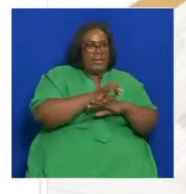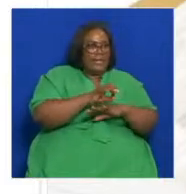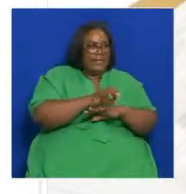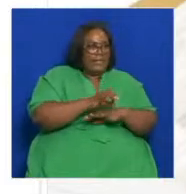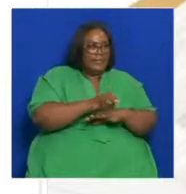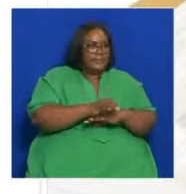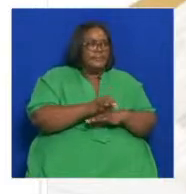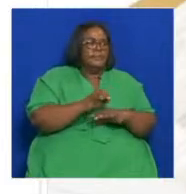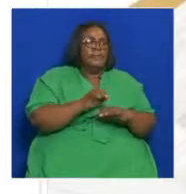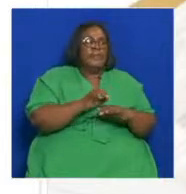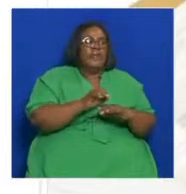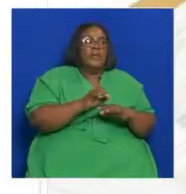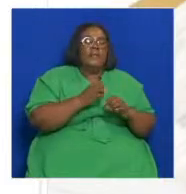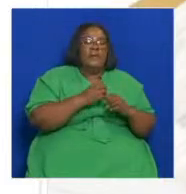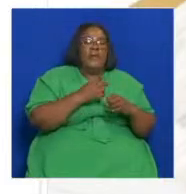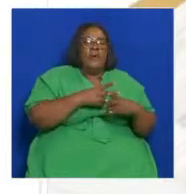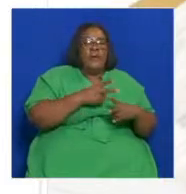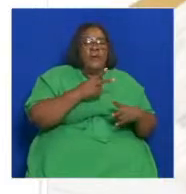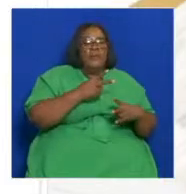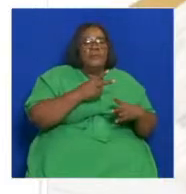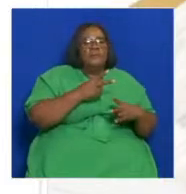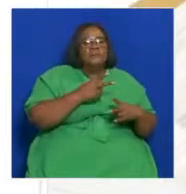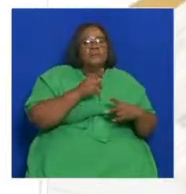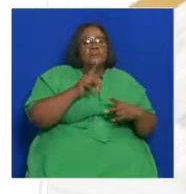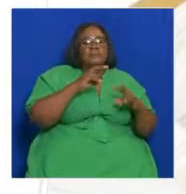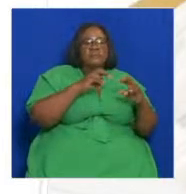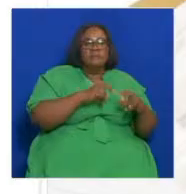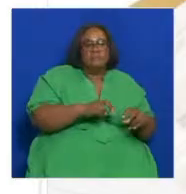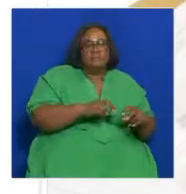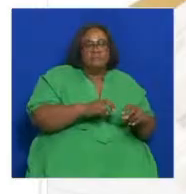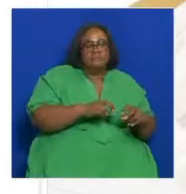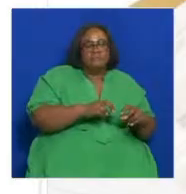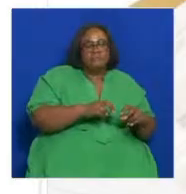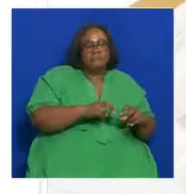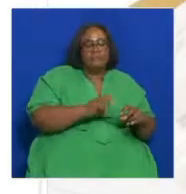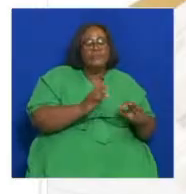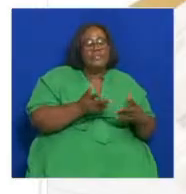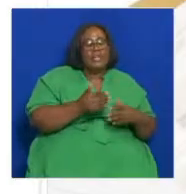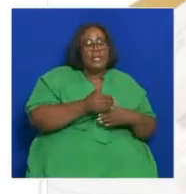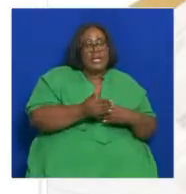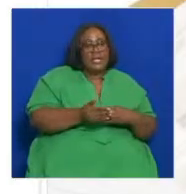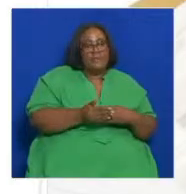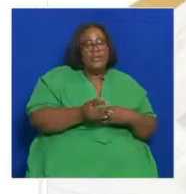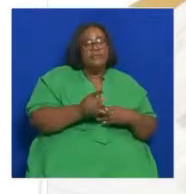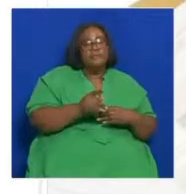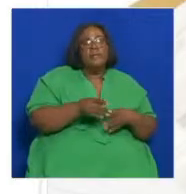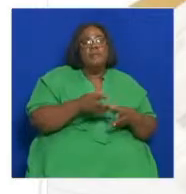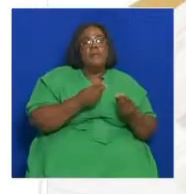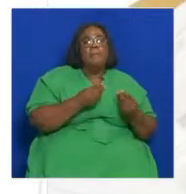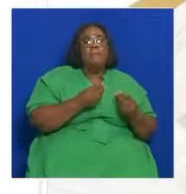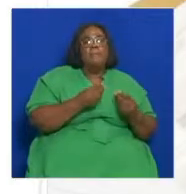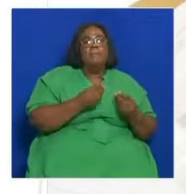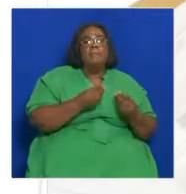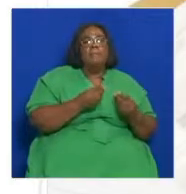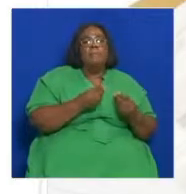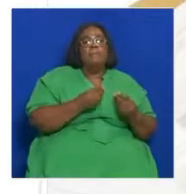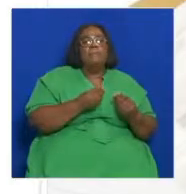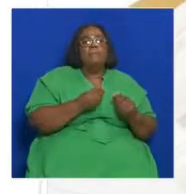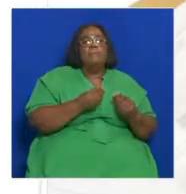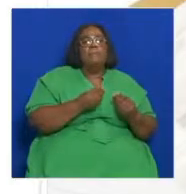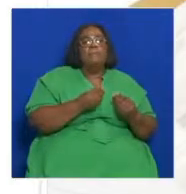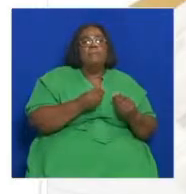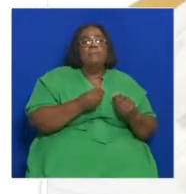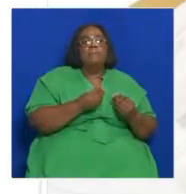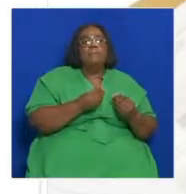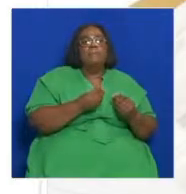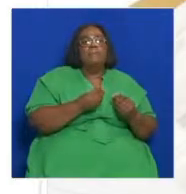and finalization of investigations, and thereafter securing attendance and prosecution, and ultimately the closure of